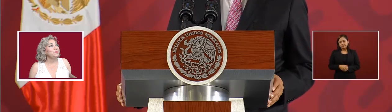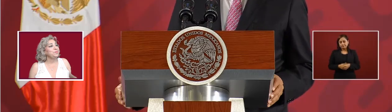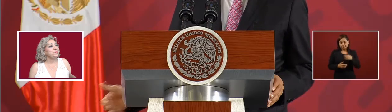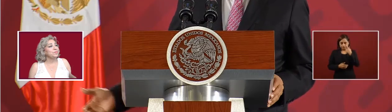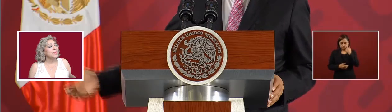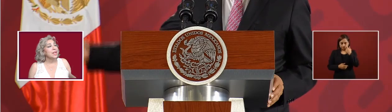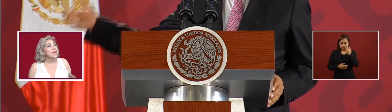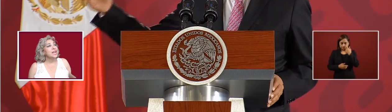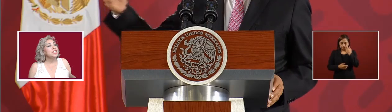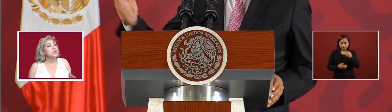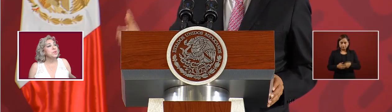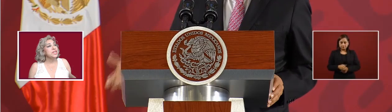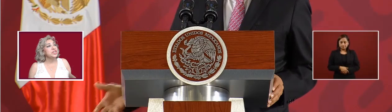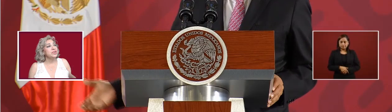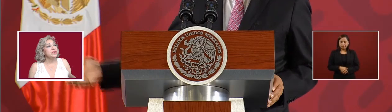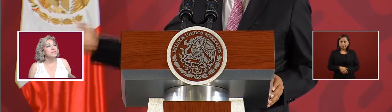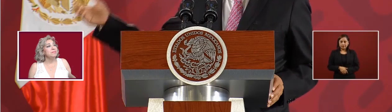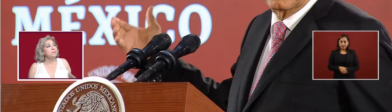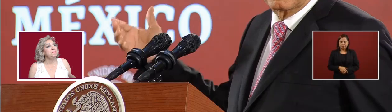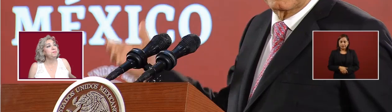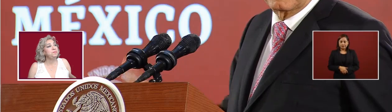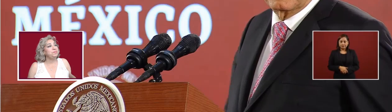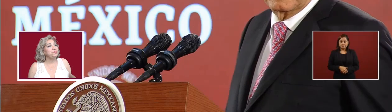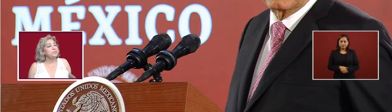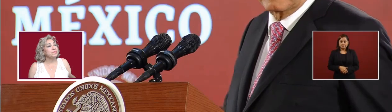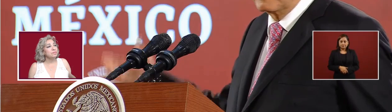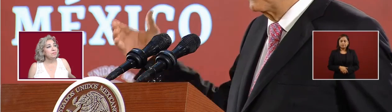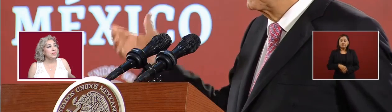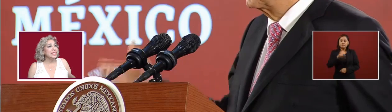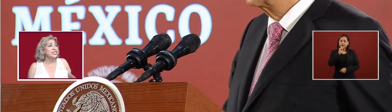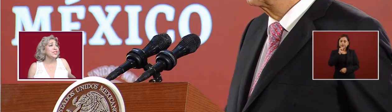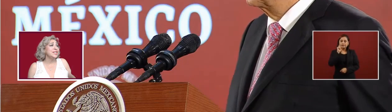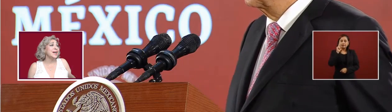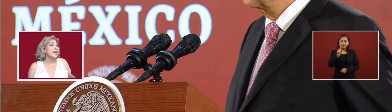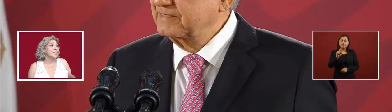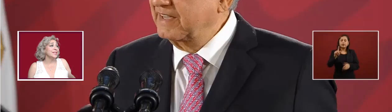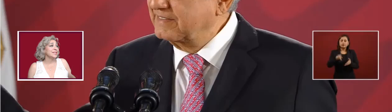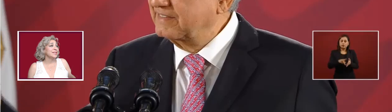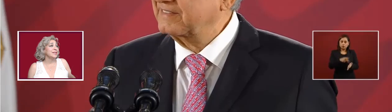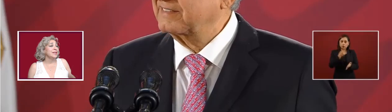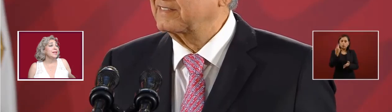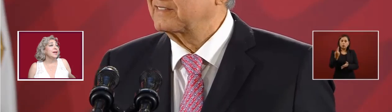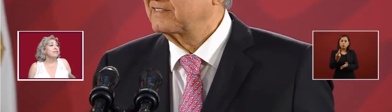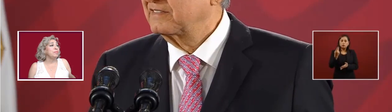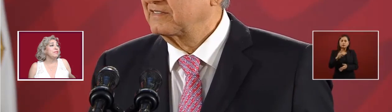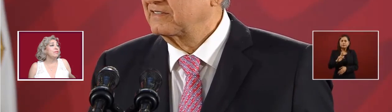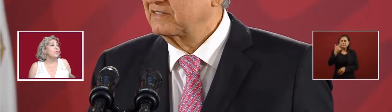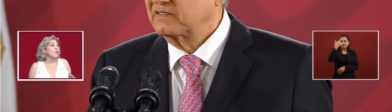and to return to the diet of before